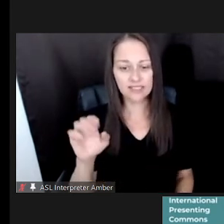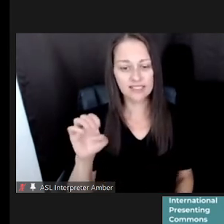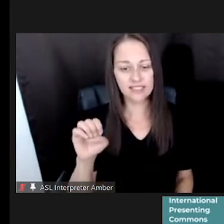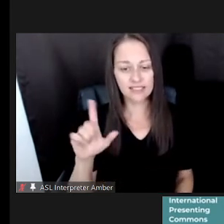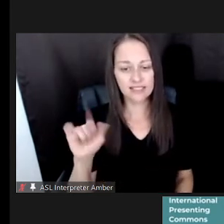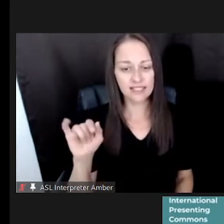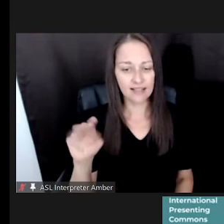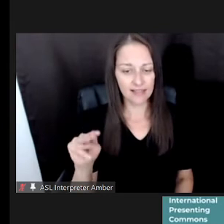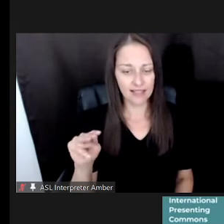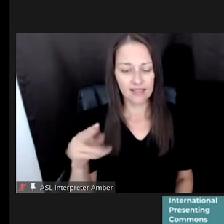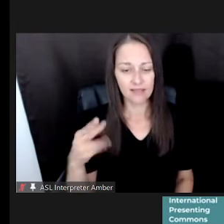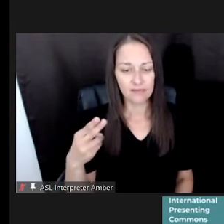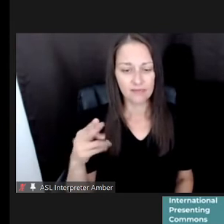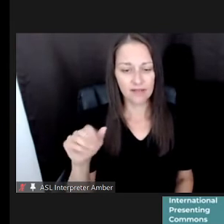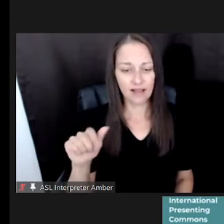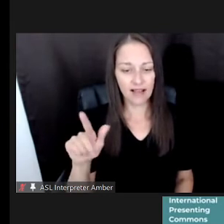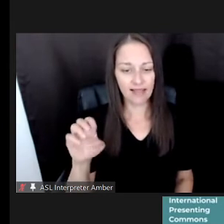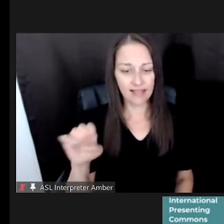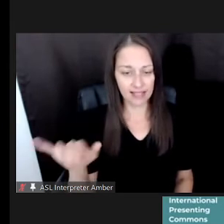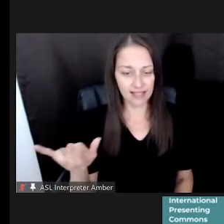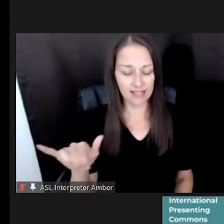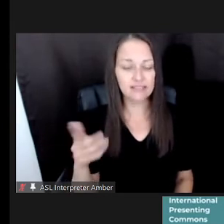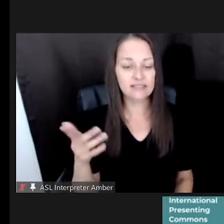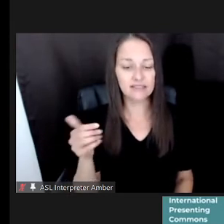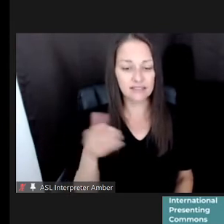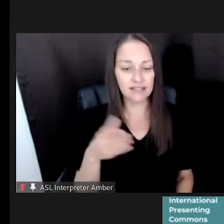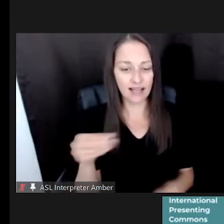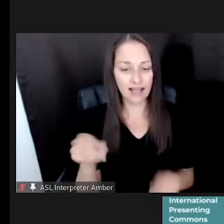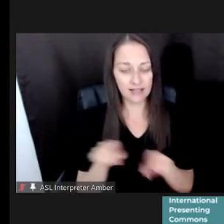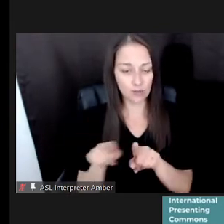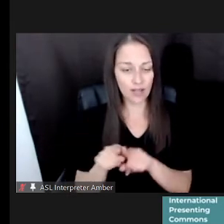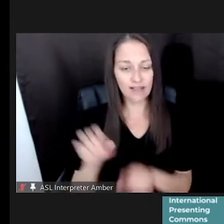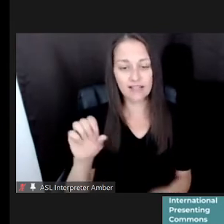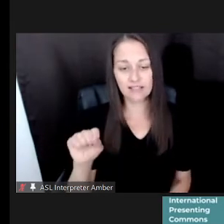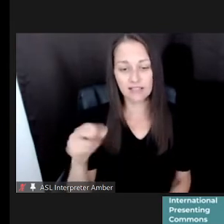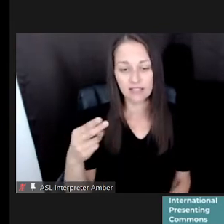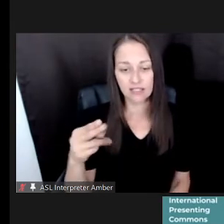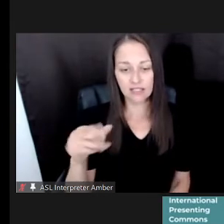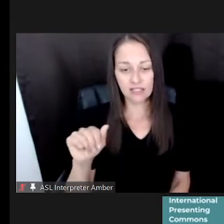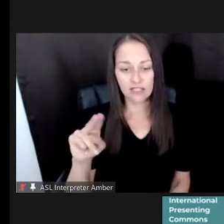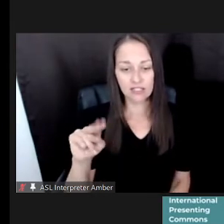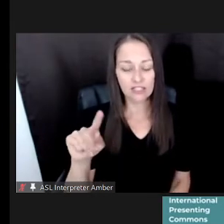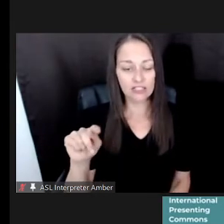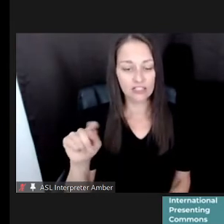an artistic associate, as well as Shanta Fake, who is